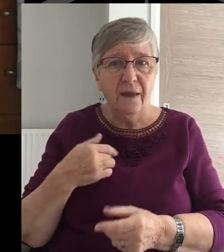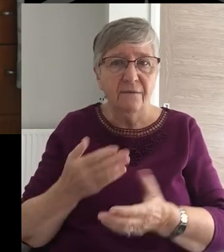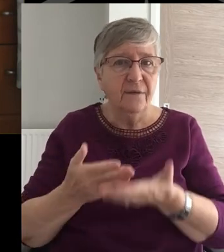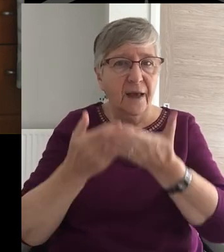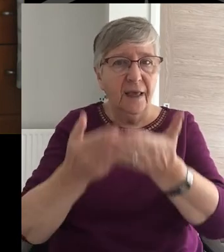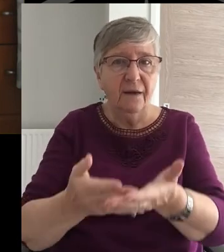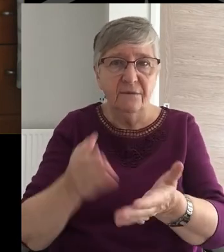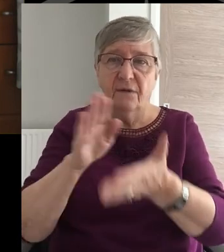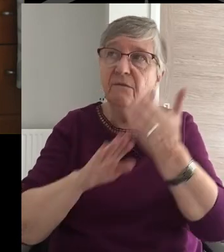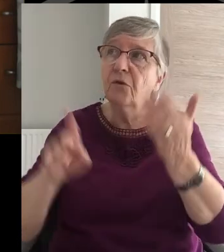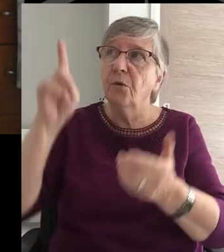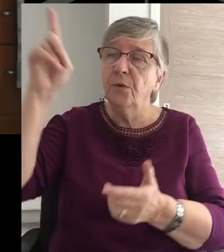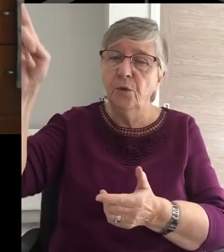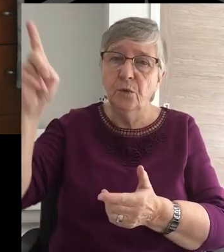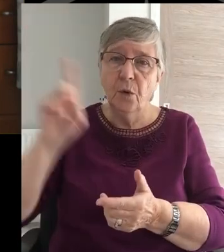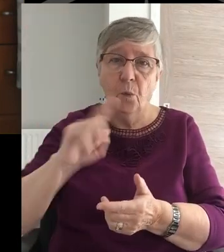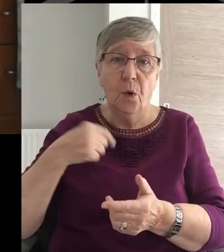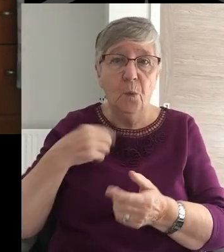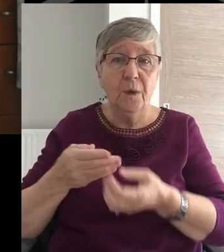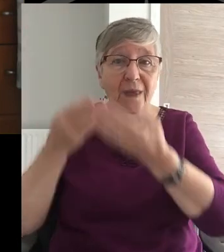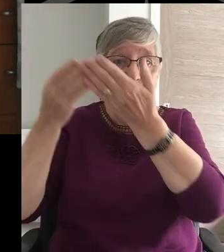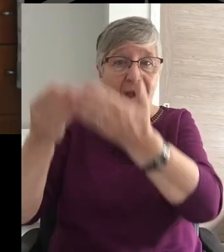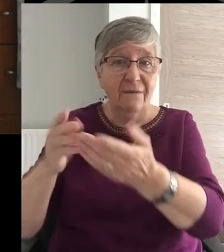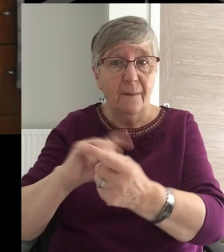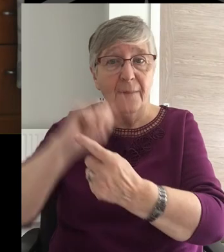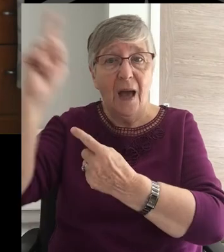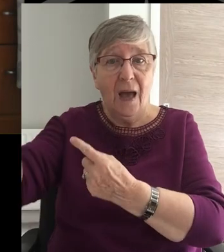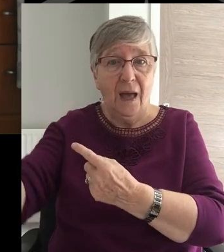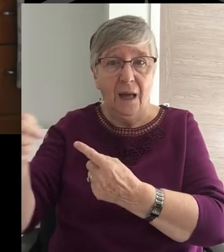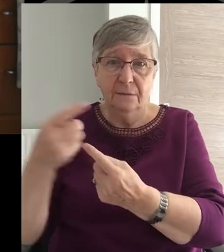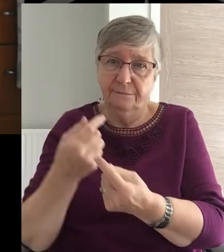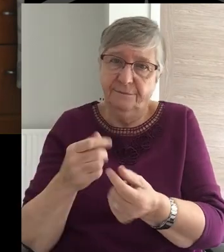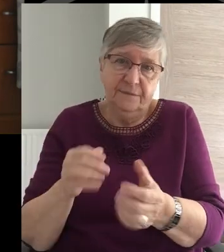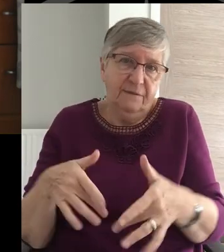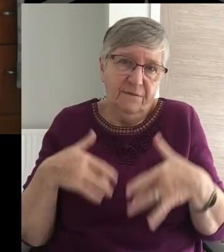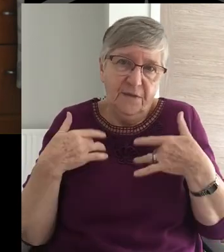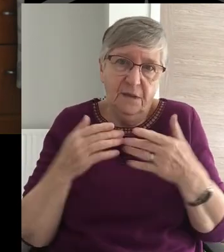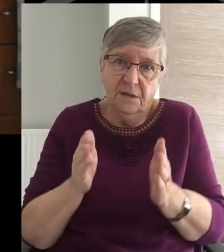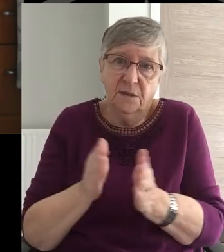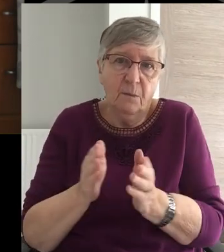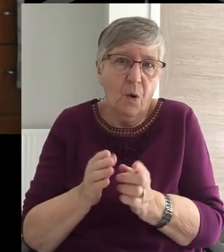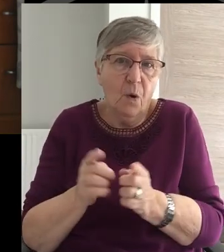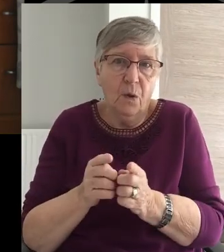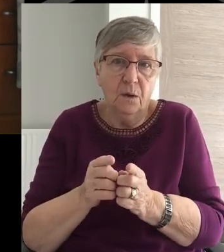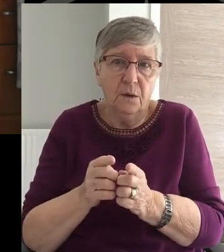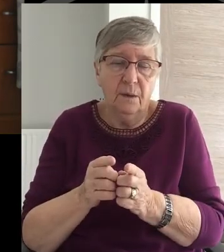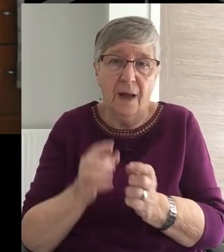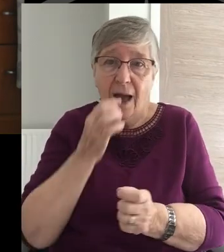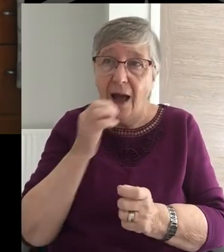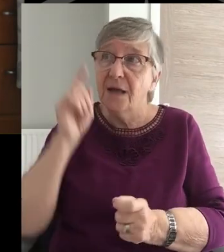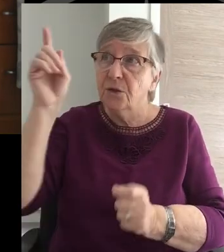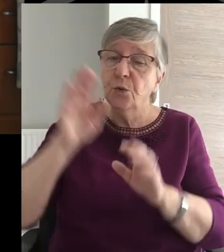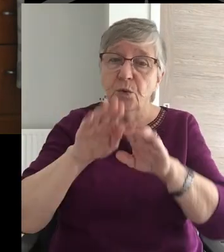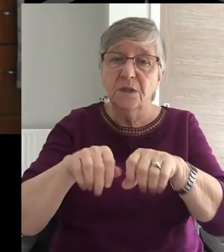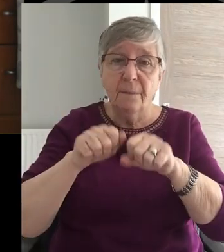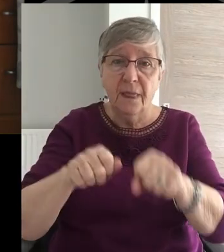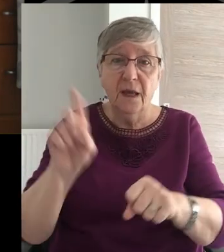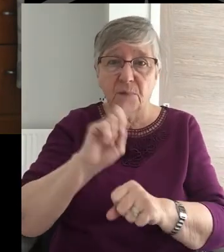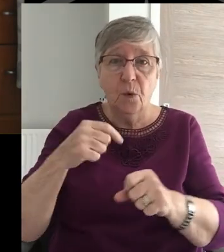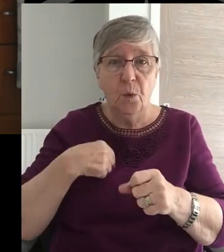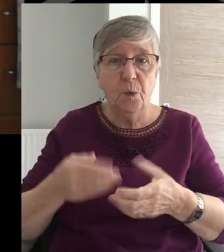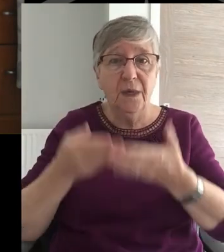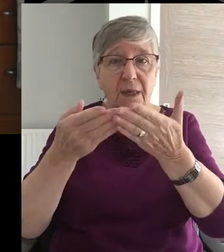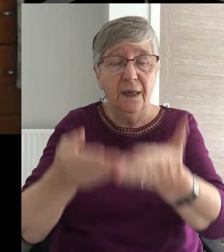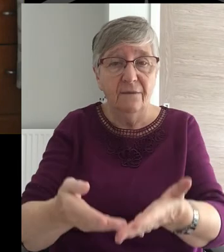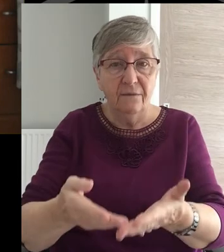What we give in return seems so small by comparison, but we ask you to bless what we do give, that it will bring help to those